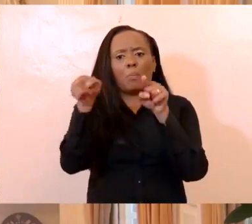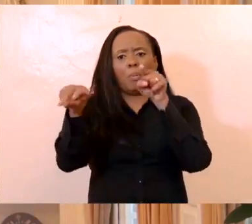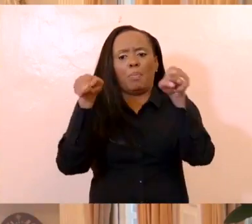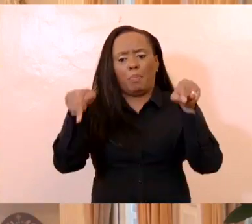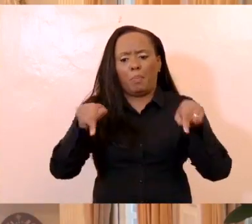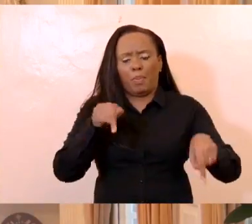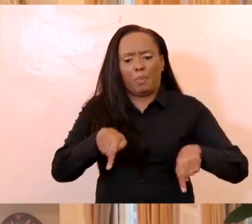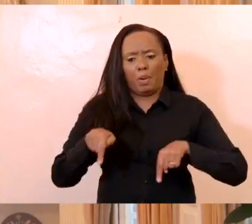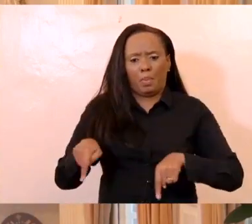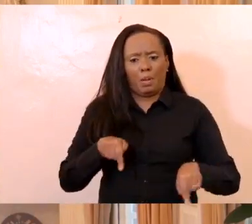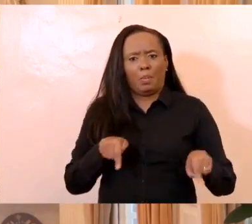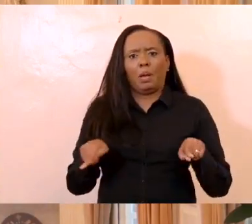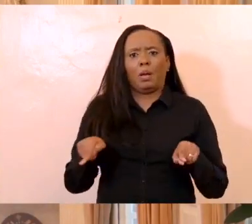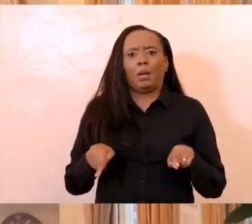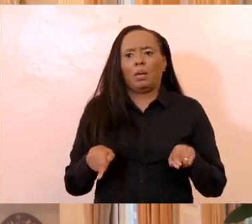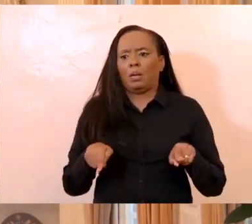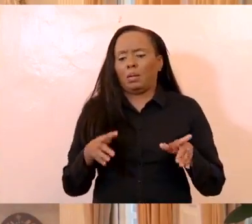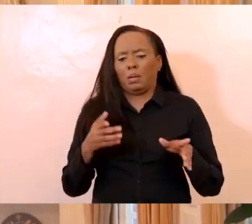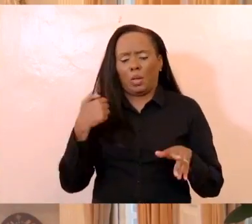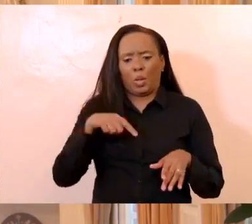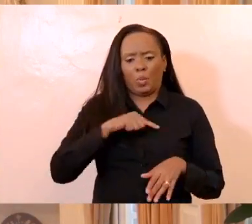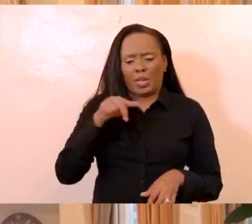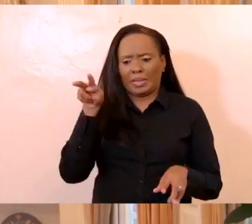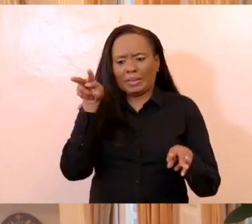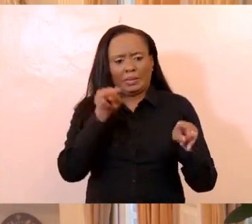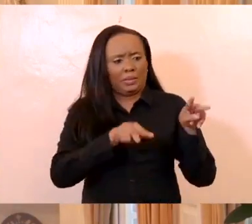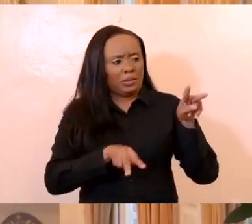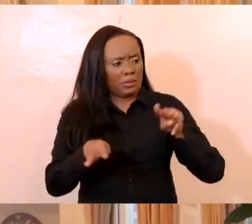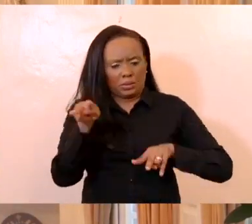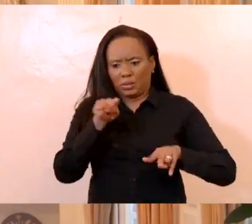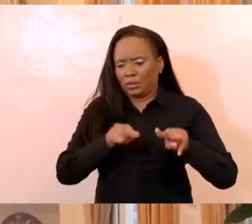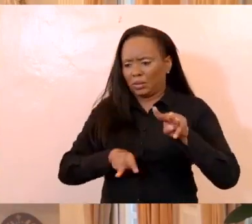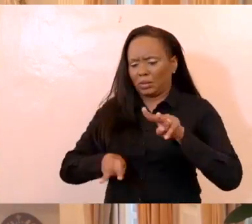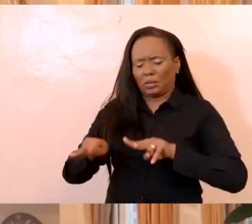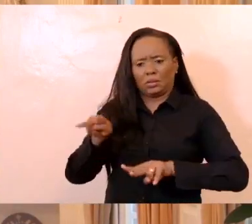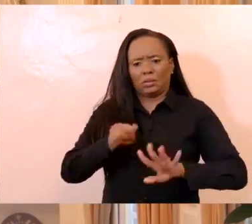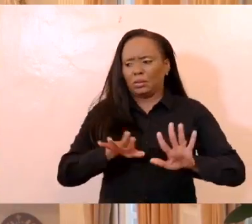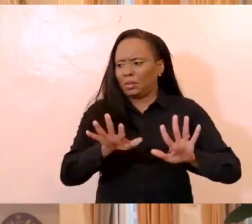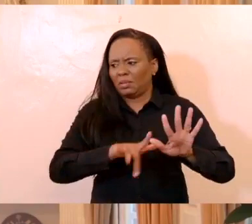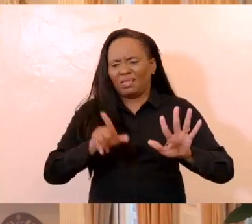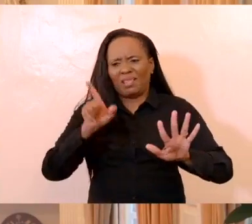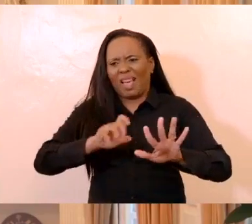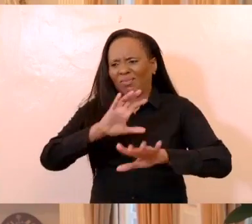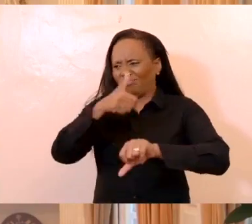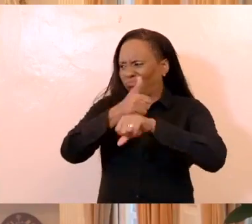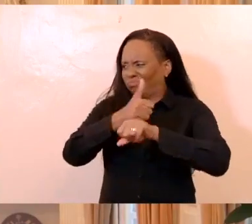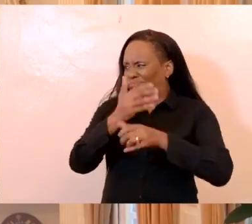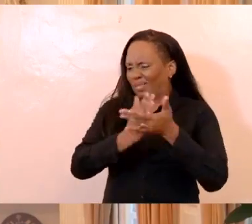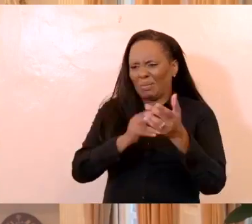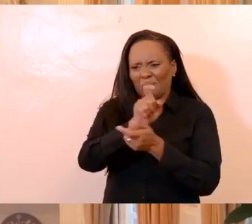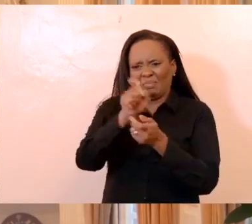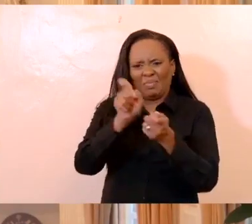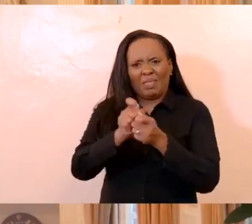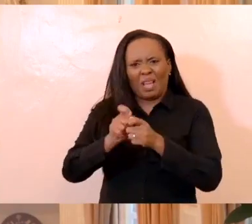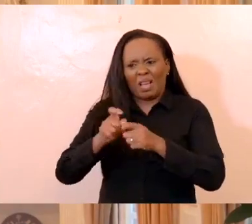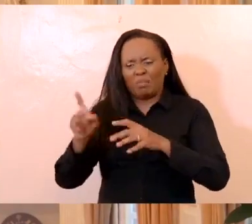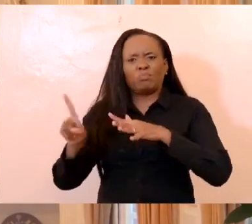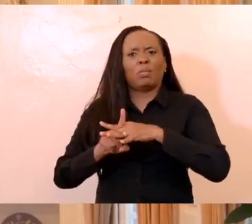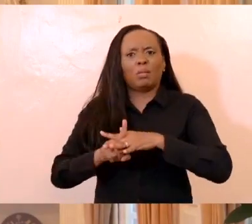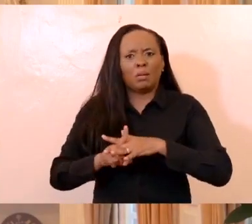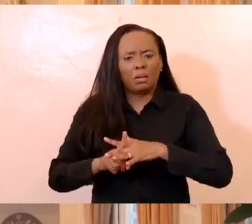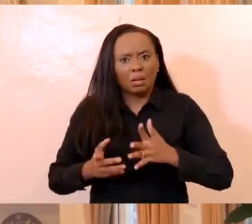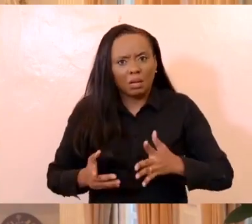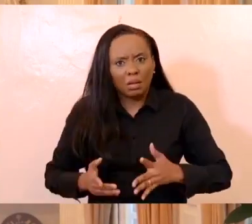the way they were emerging, springing up, we knew that we had to put a number of things in place so that we can deal with the